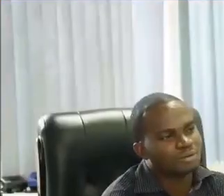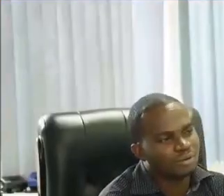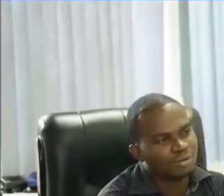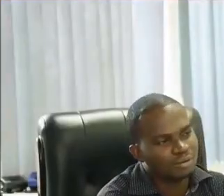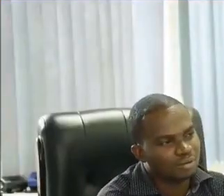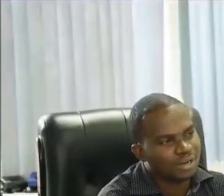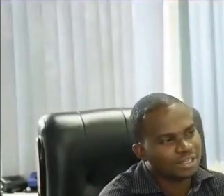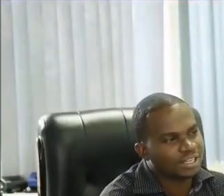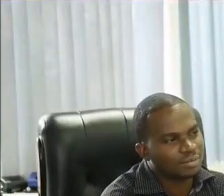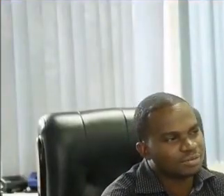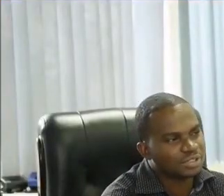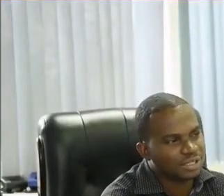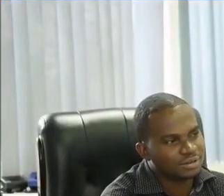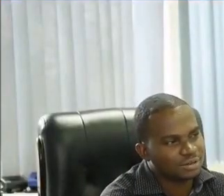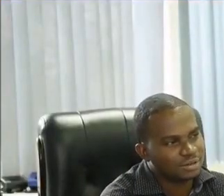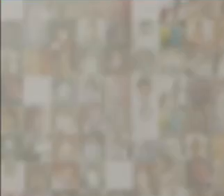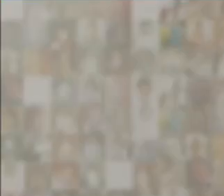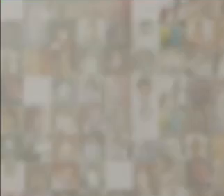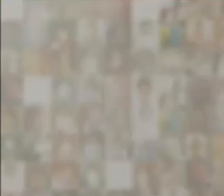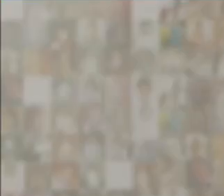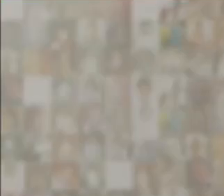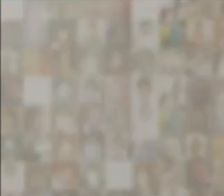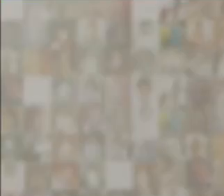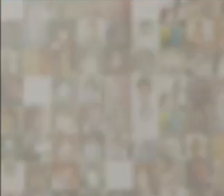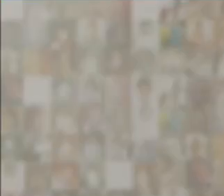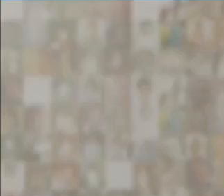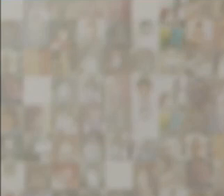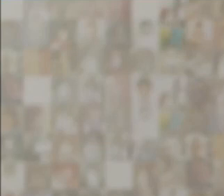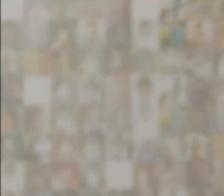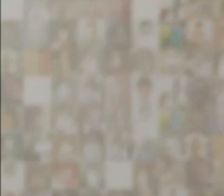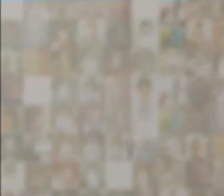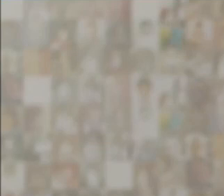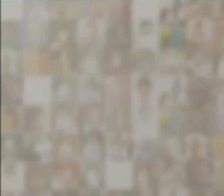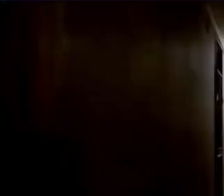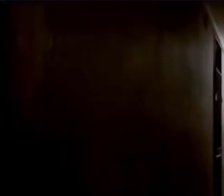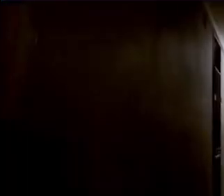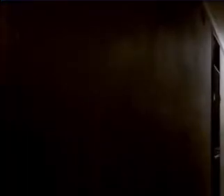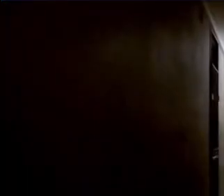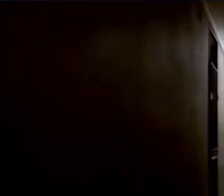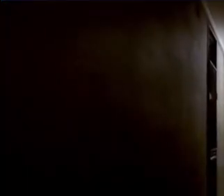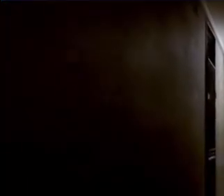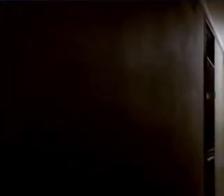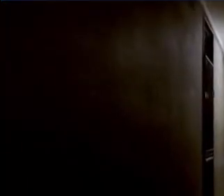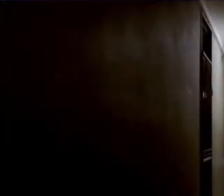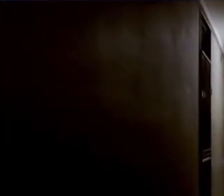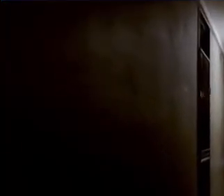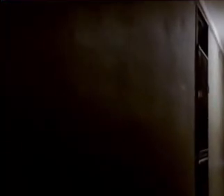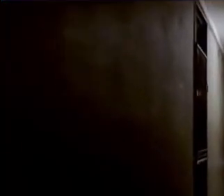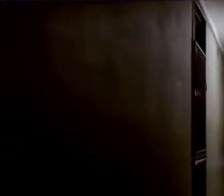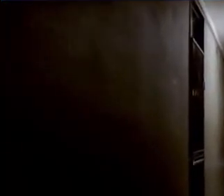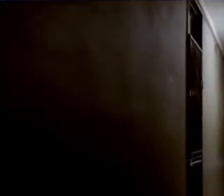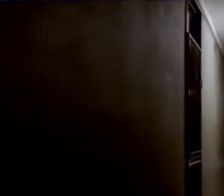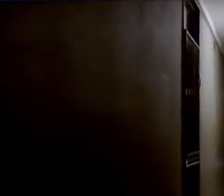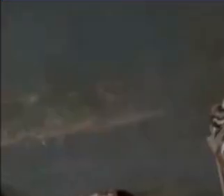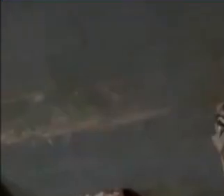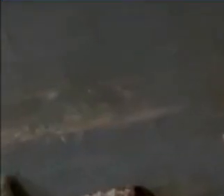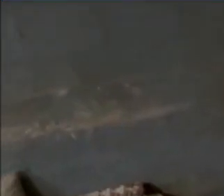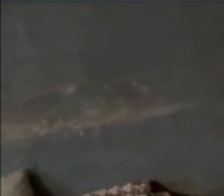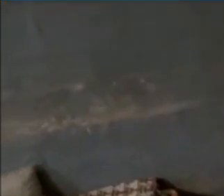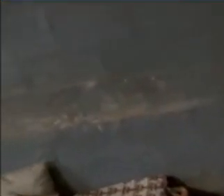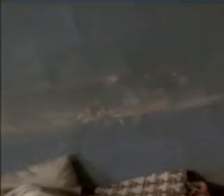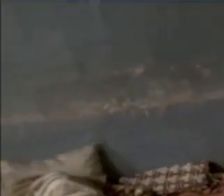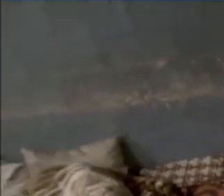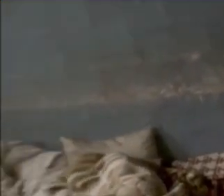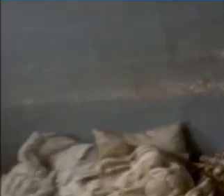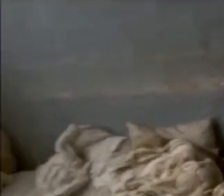mtu wa kuongea katika mahusiano. I believe this will not stop until men step up to know their status, to protect themselves